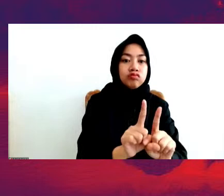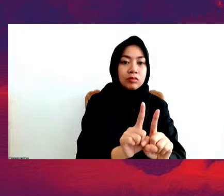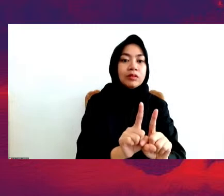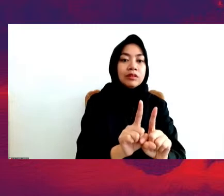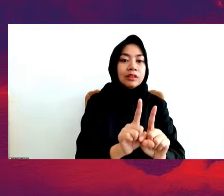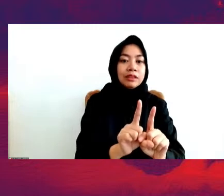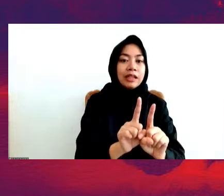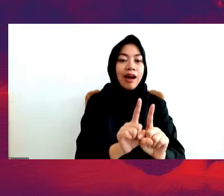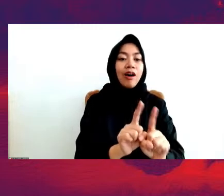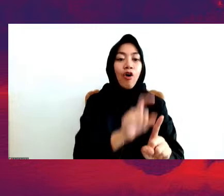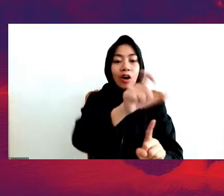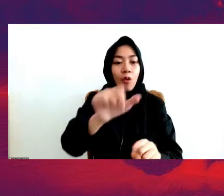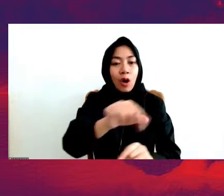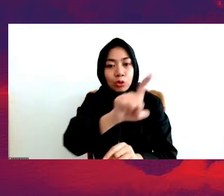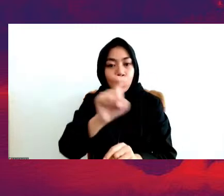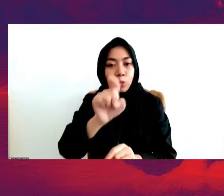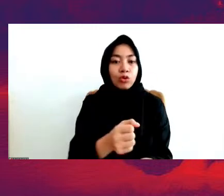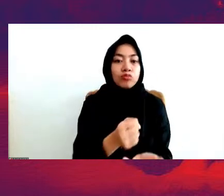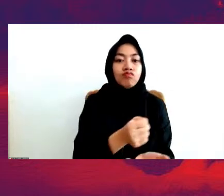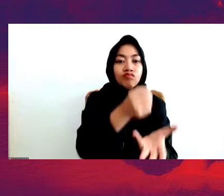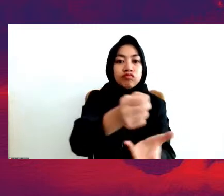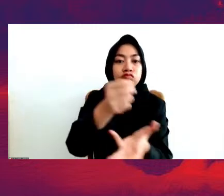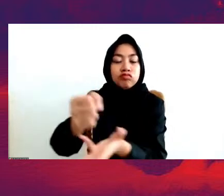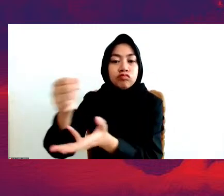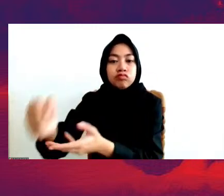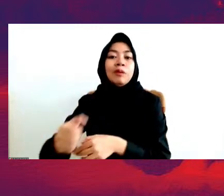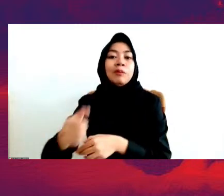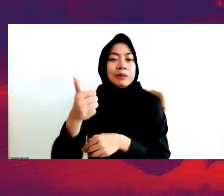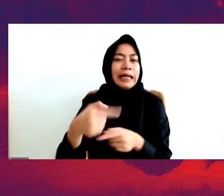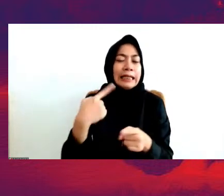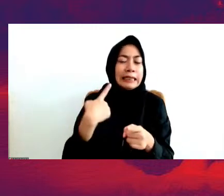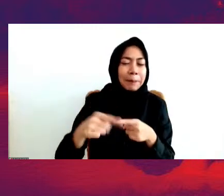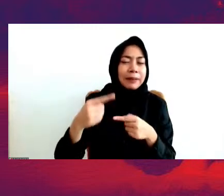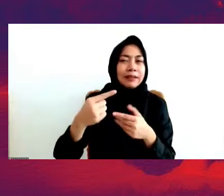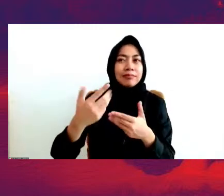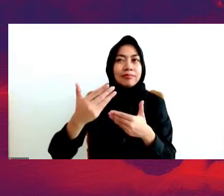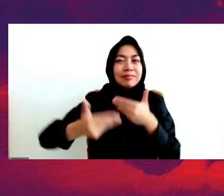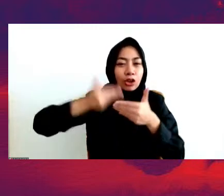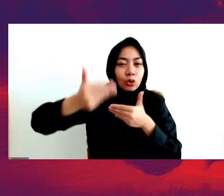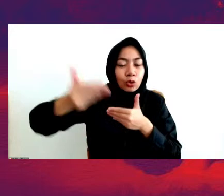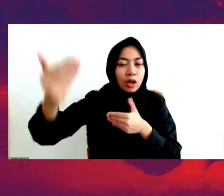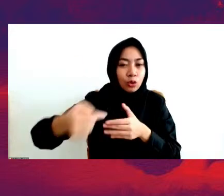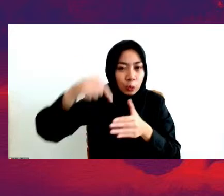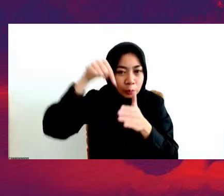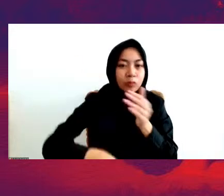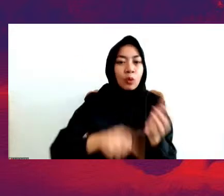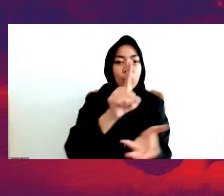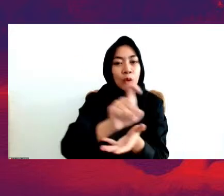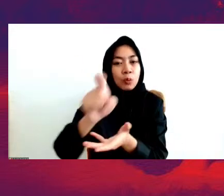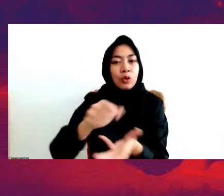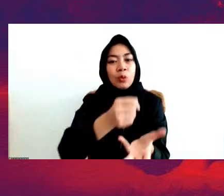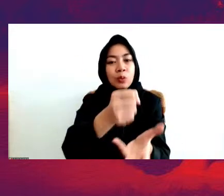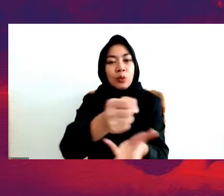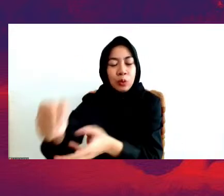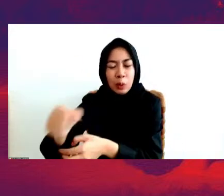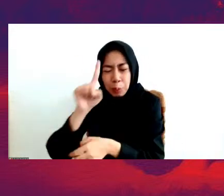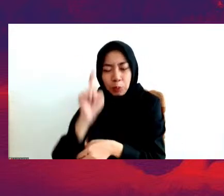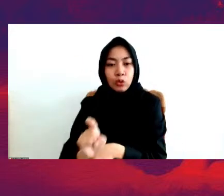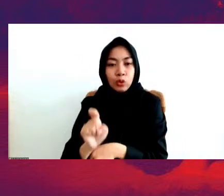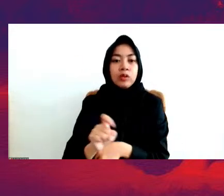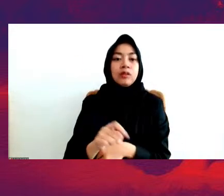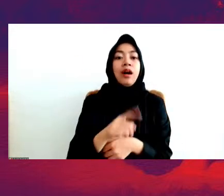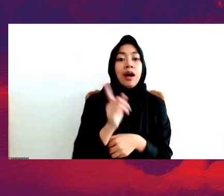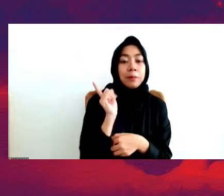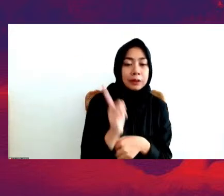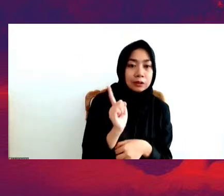farther. Like 80% of the respondents that we talked to have received at least one form of